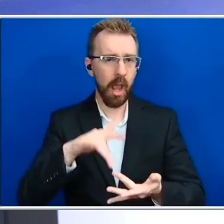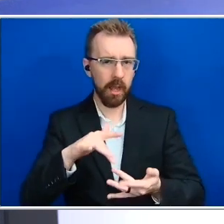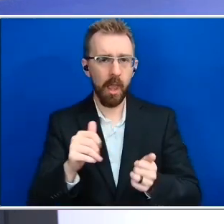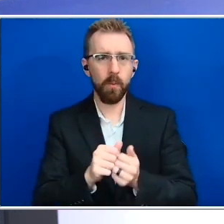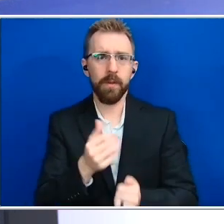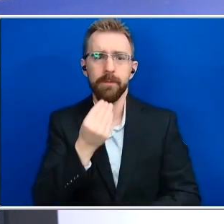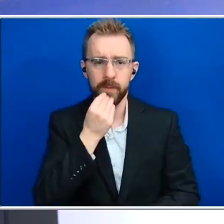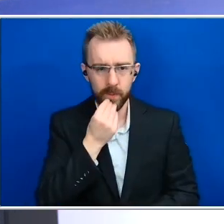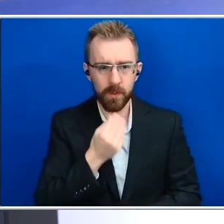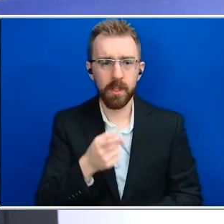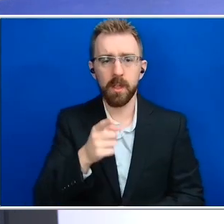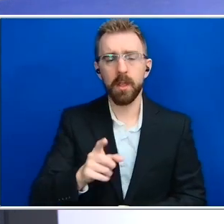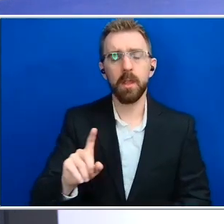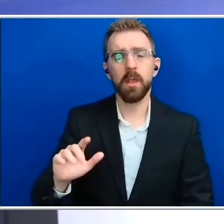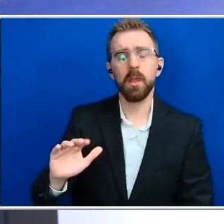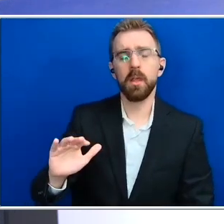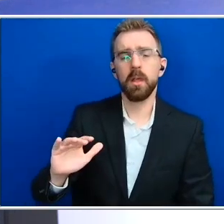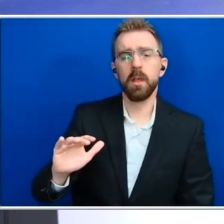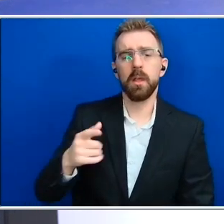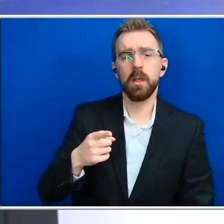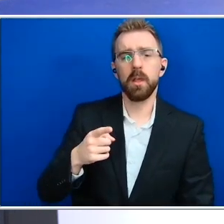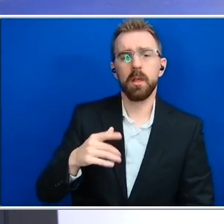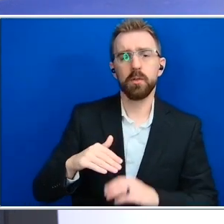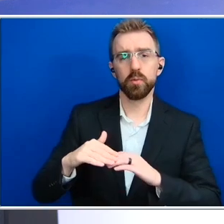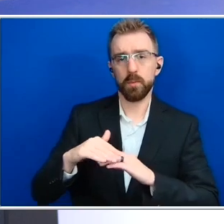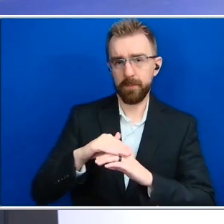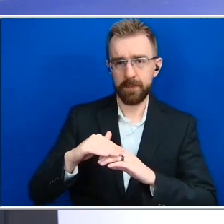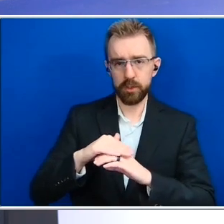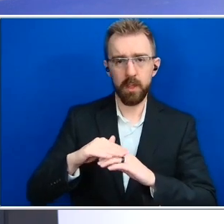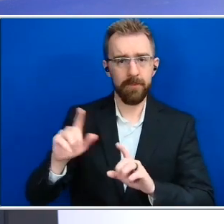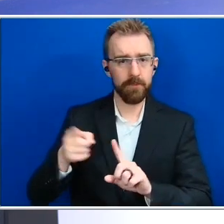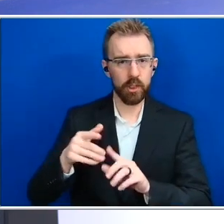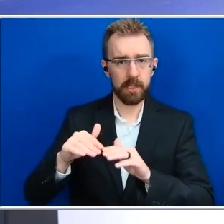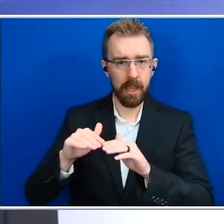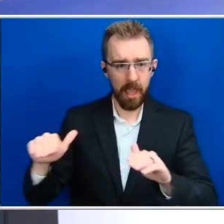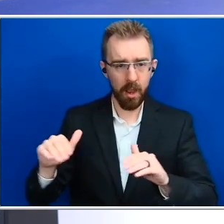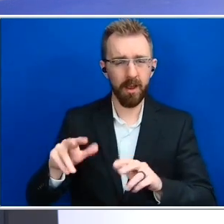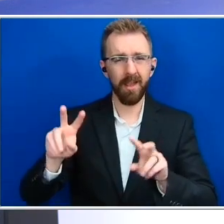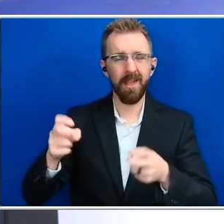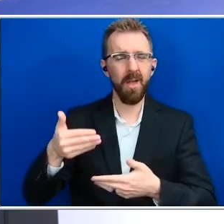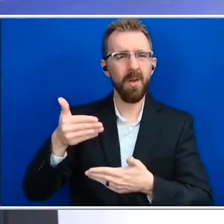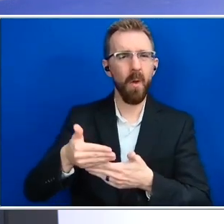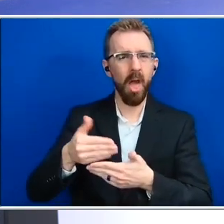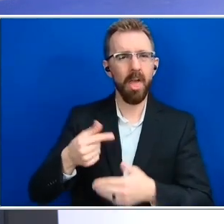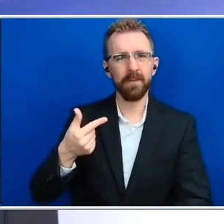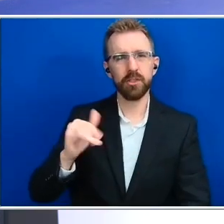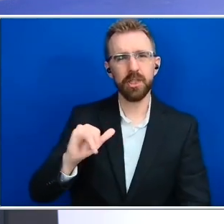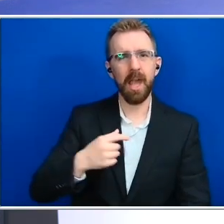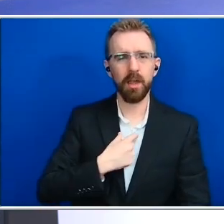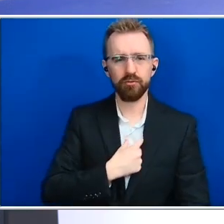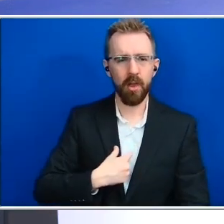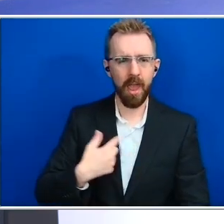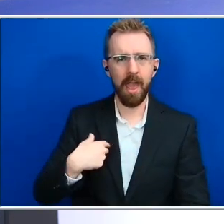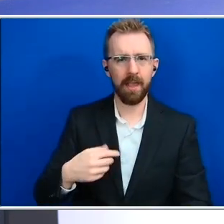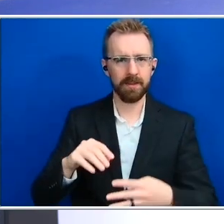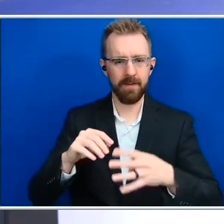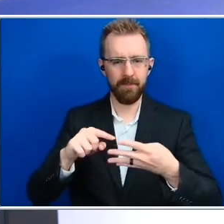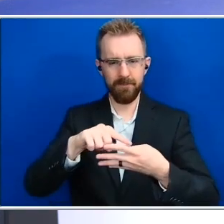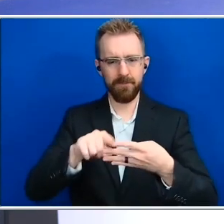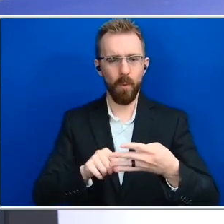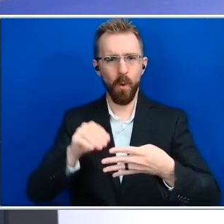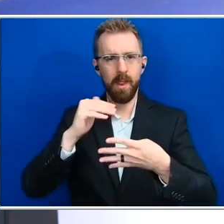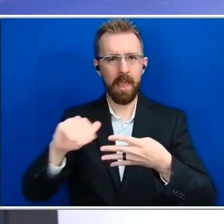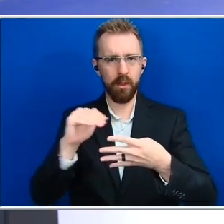the superficial first layer. The wall of GI tract is made of 4 layers. Therefore, the first layer